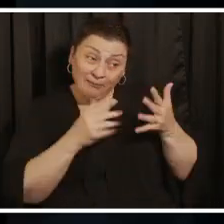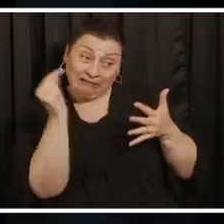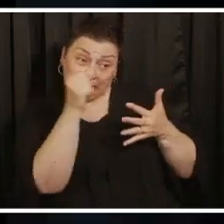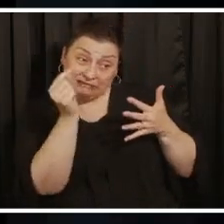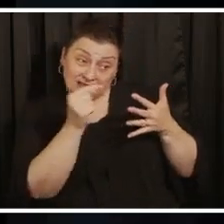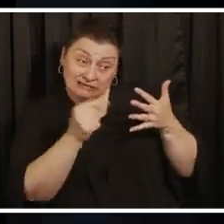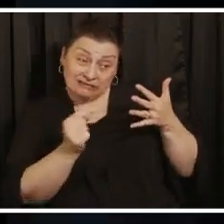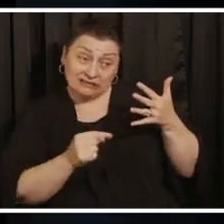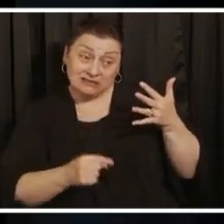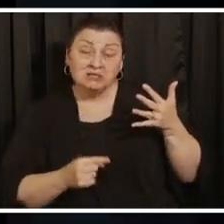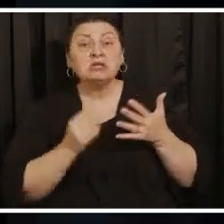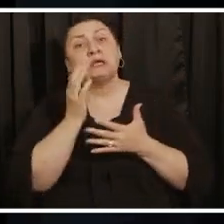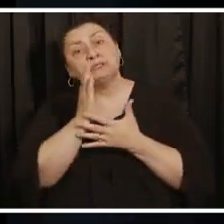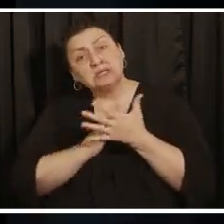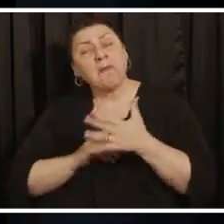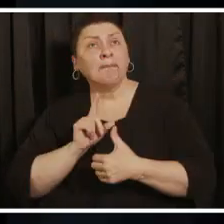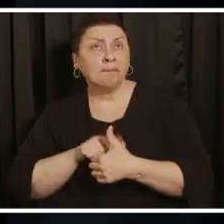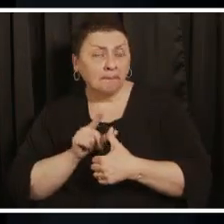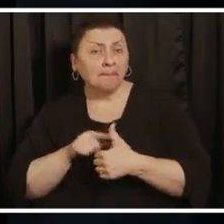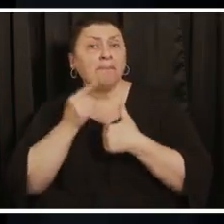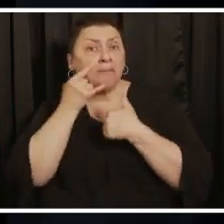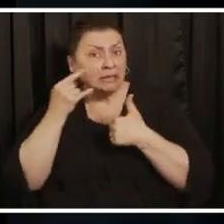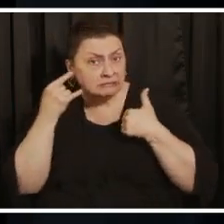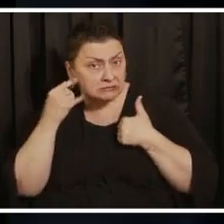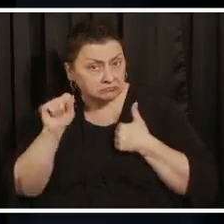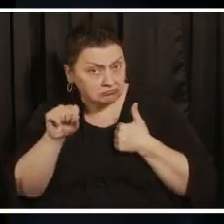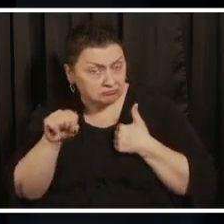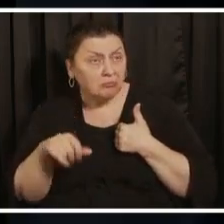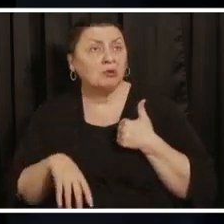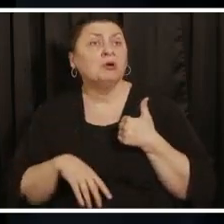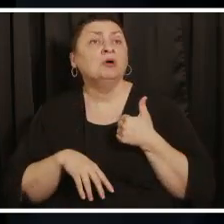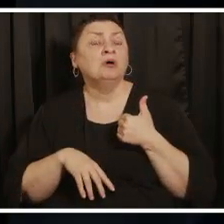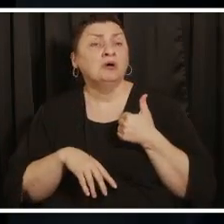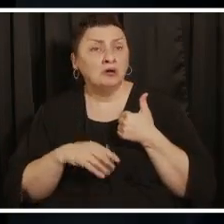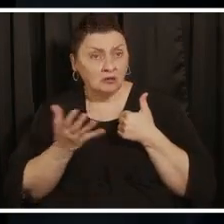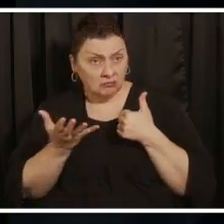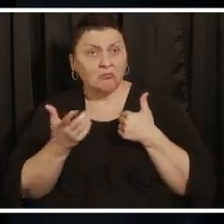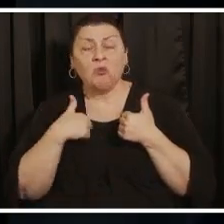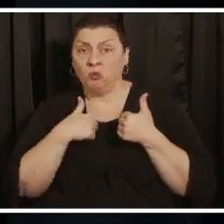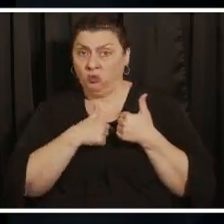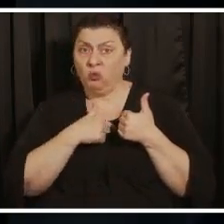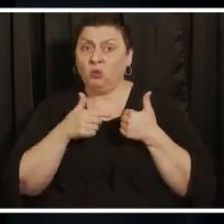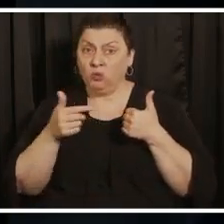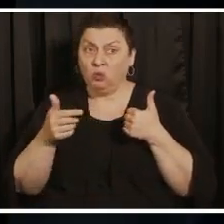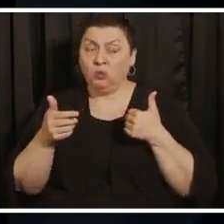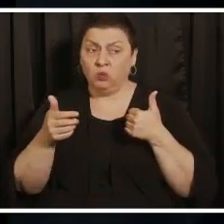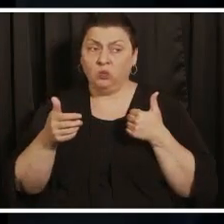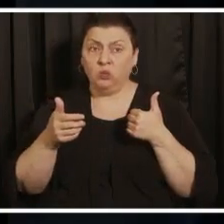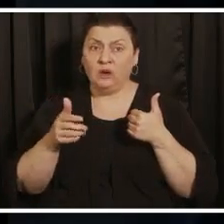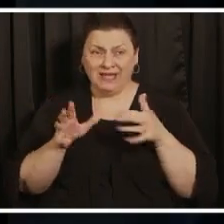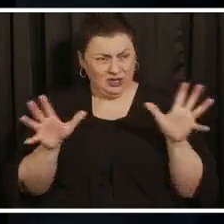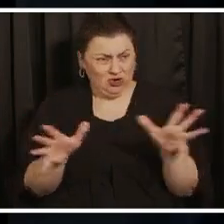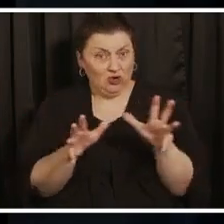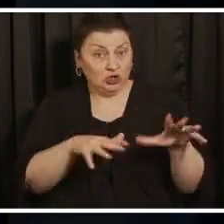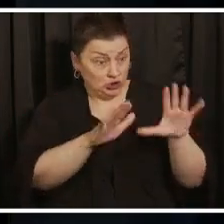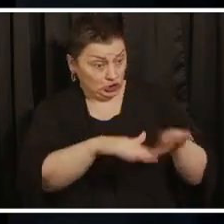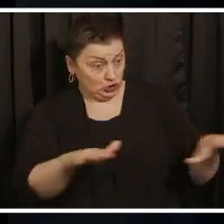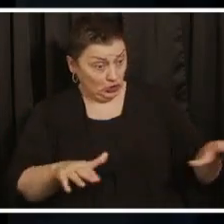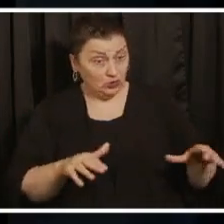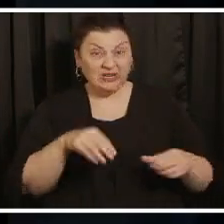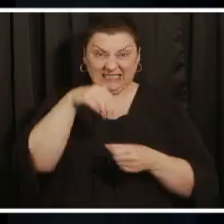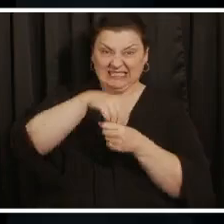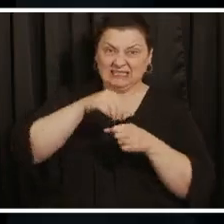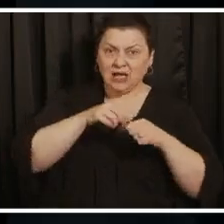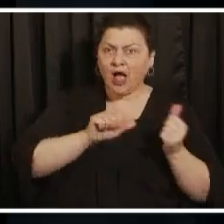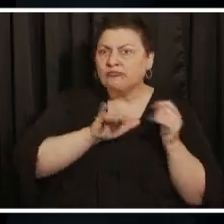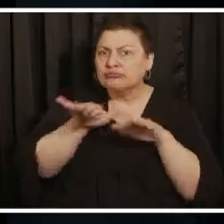be focused around masking. We certainly welcome kids being masked inside to be protected, but to be